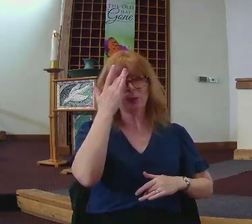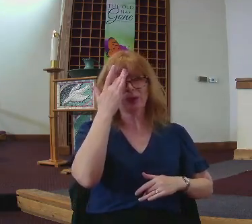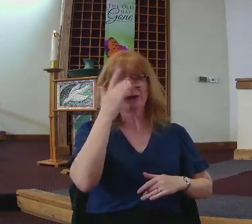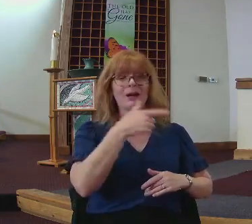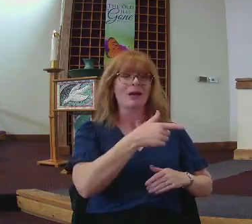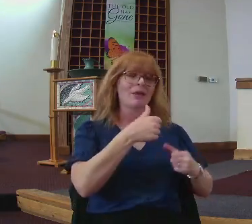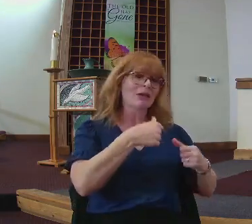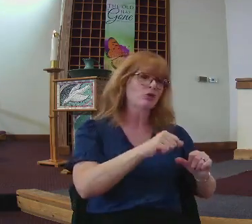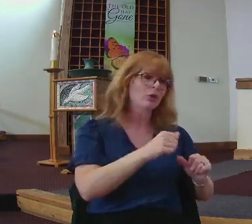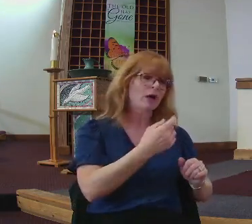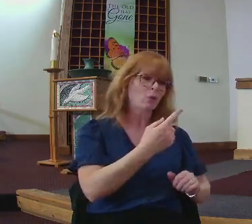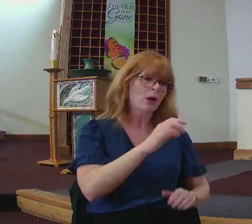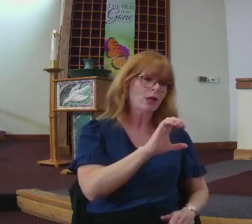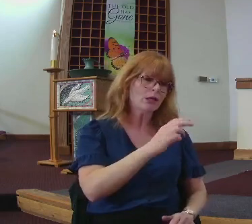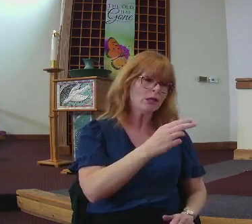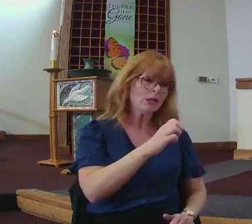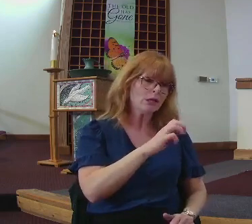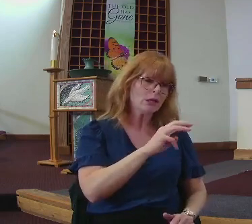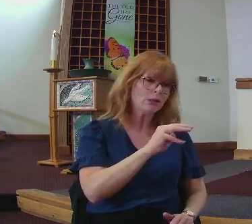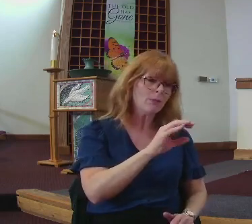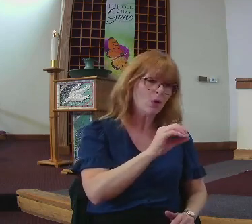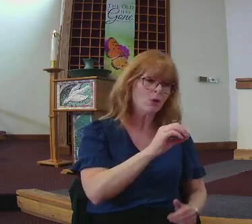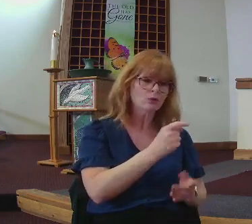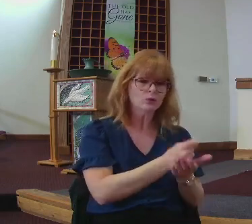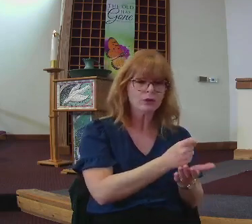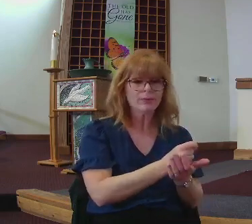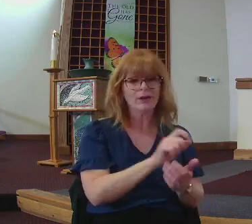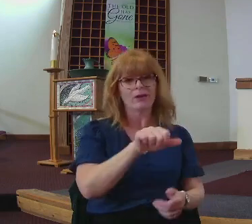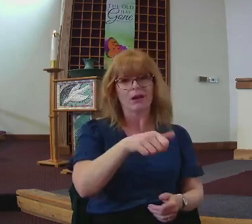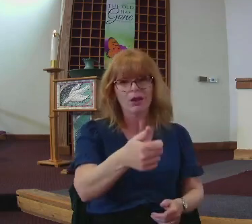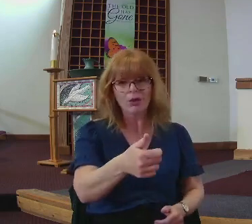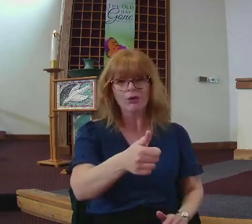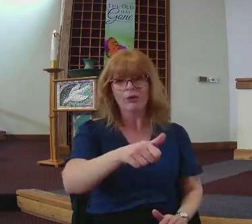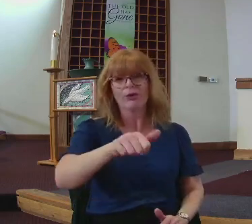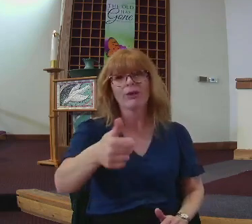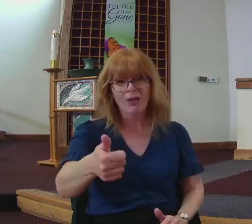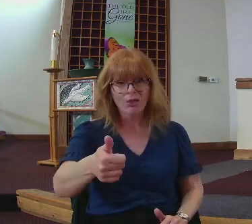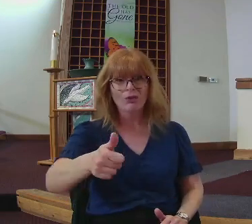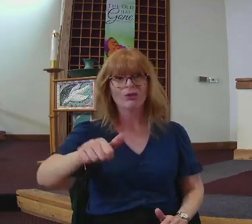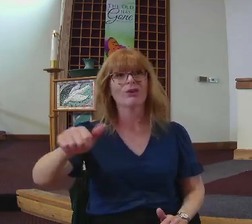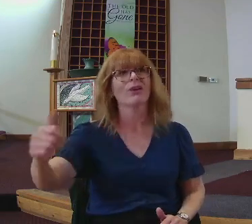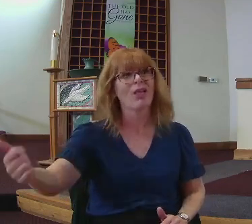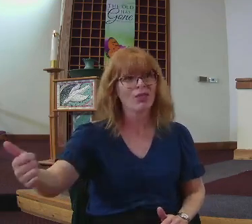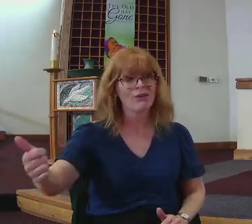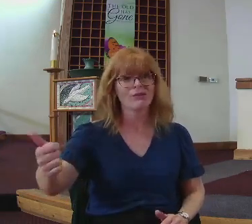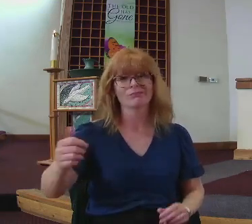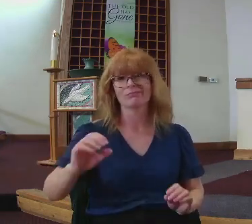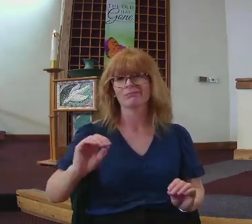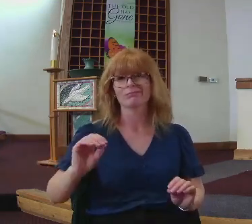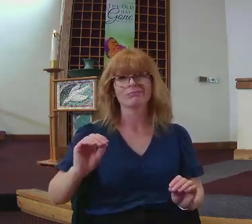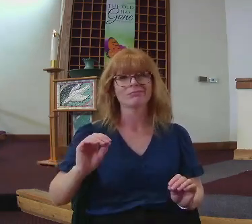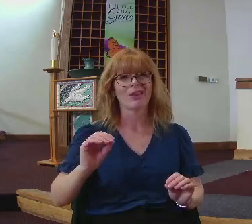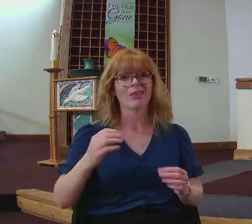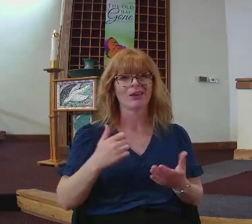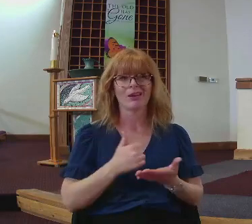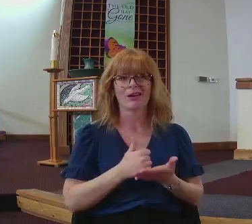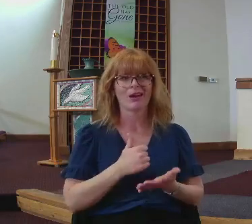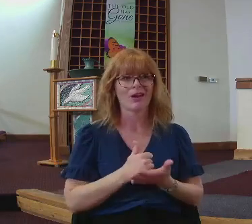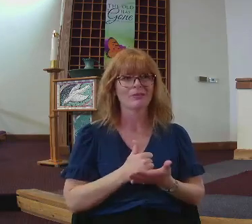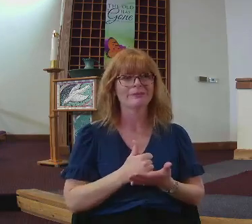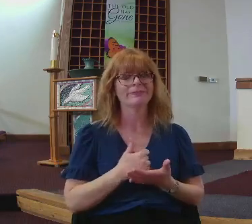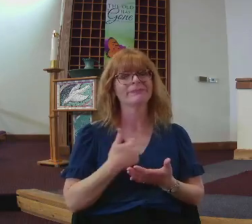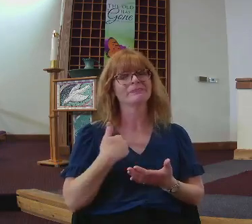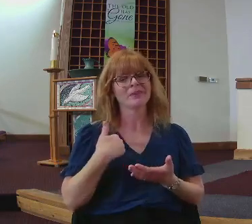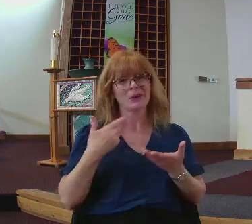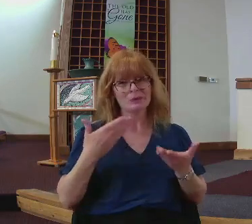first one chemo treatment, and then another, and then another, and nothing worked. And I was in the hospital with him, and I was standing